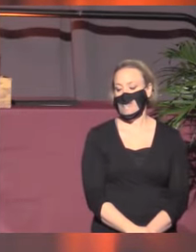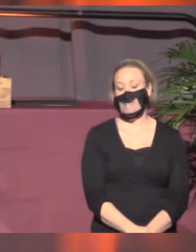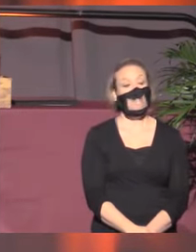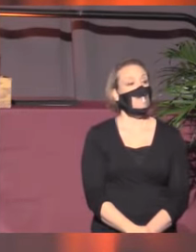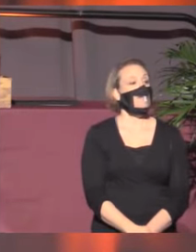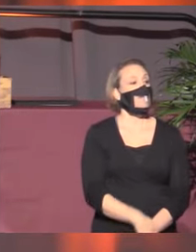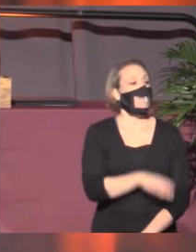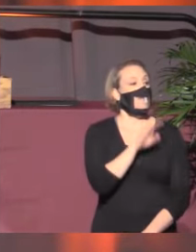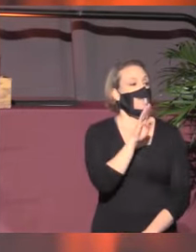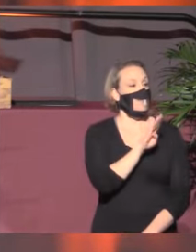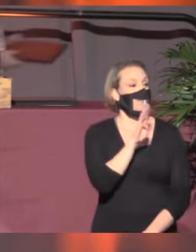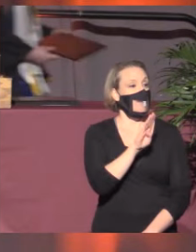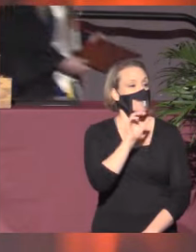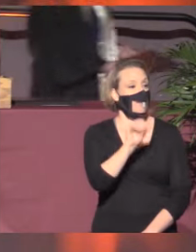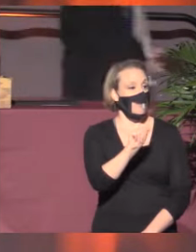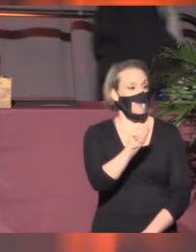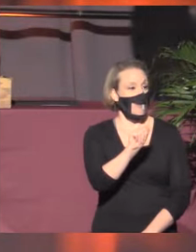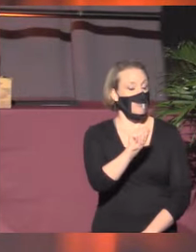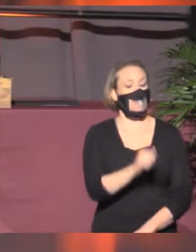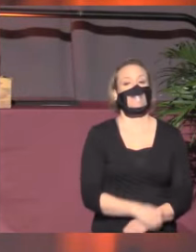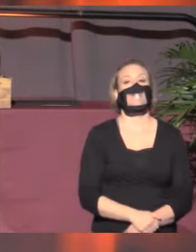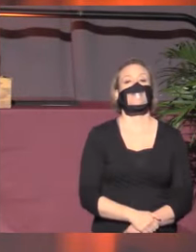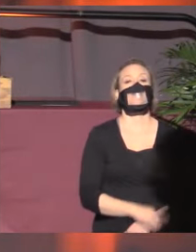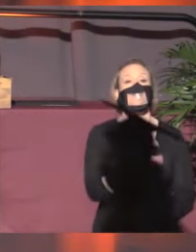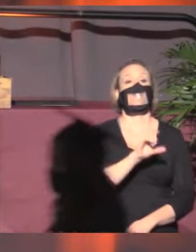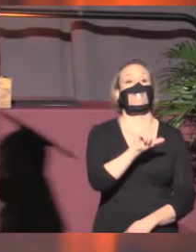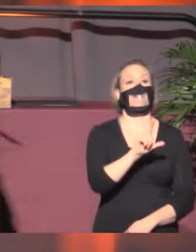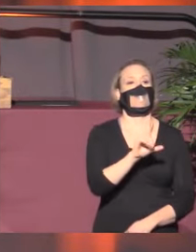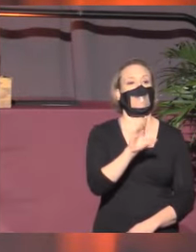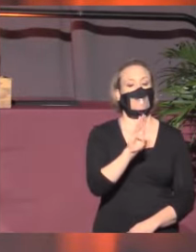Bachelor of Business Administration, cum laude, Brandon Michael Decker.